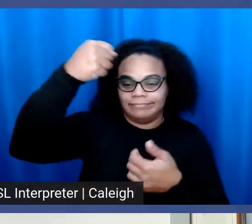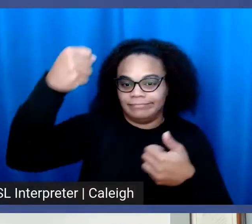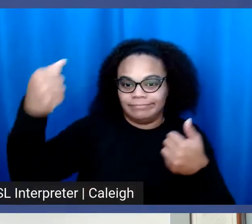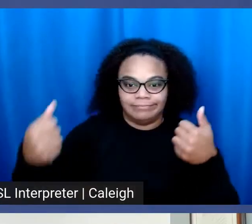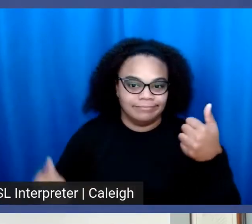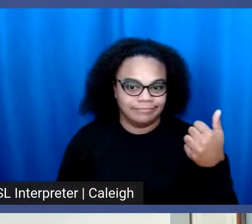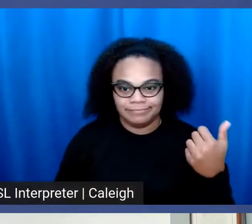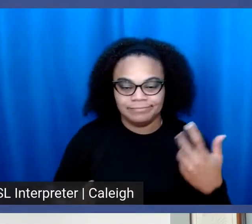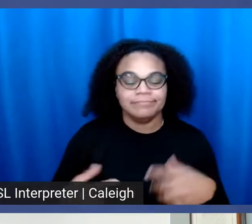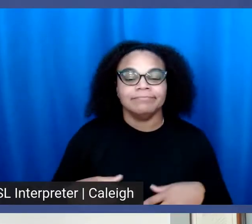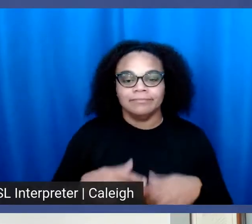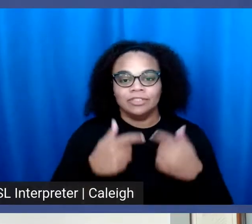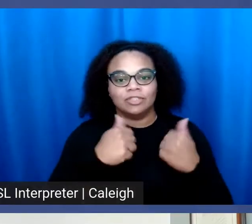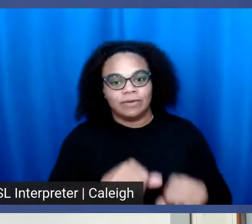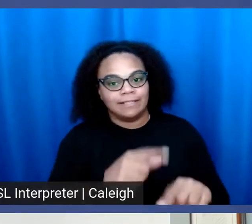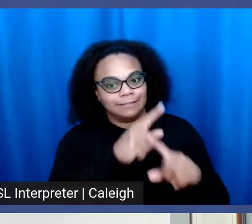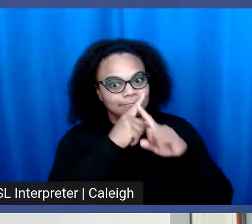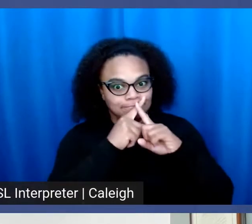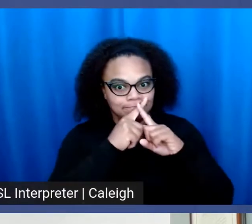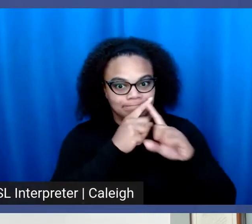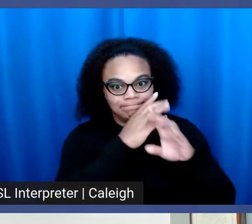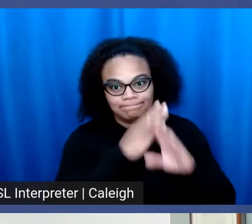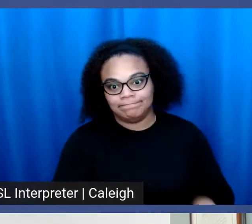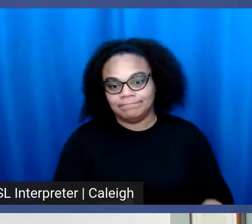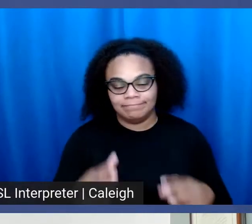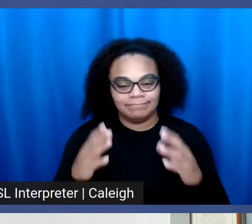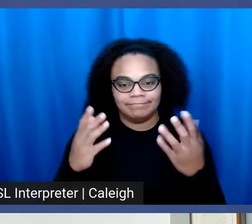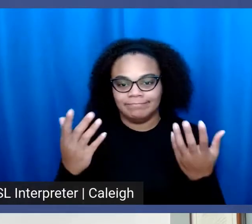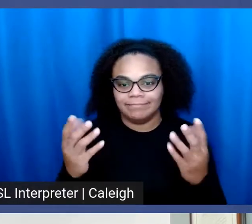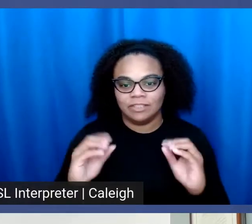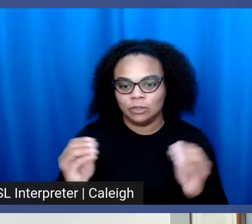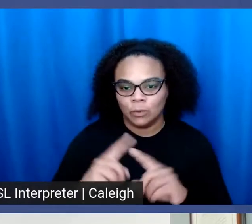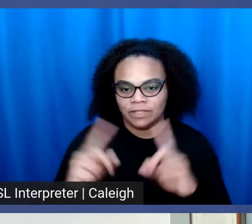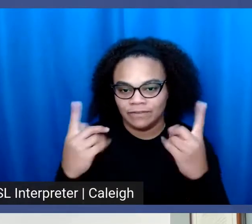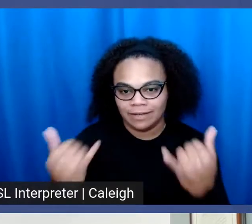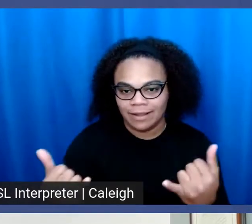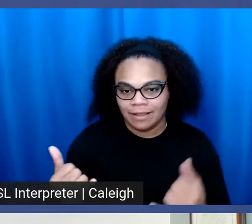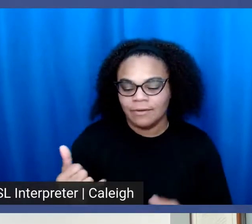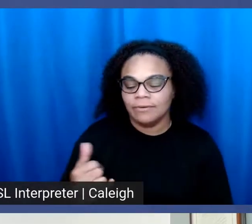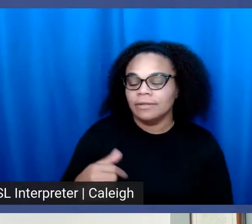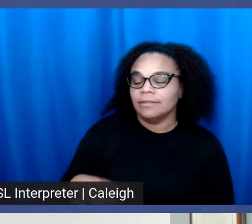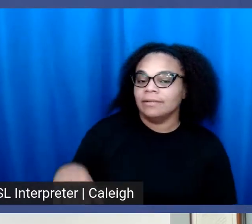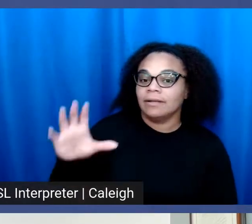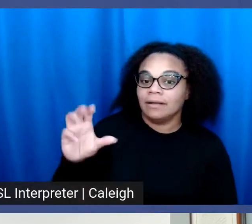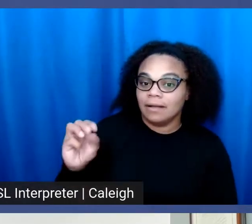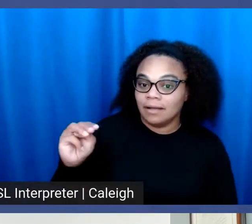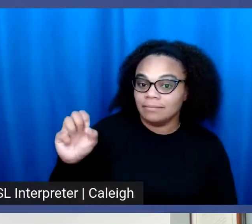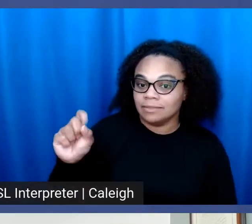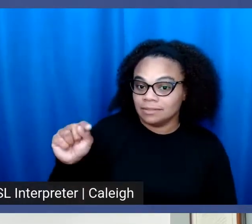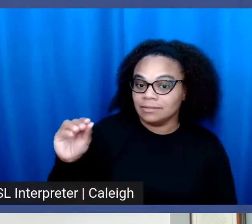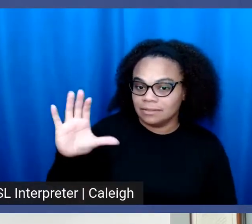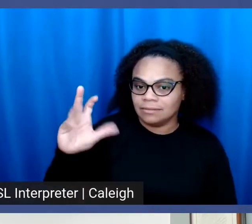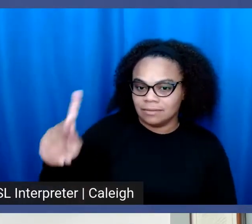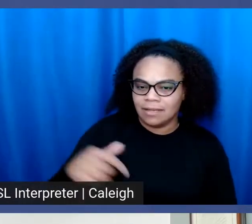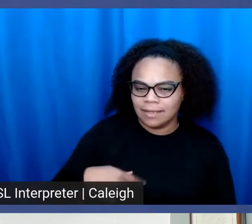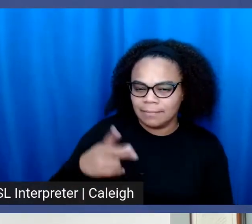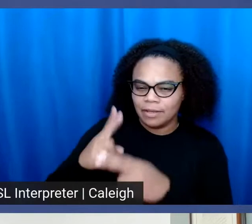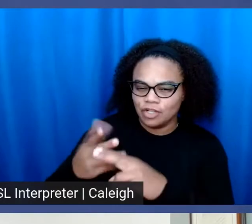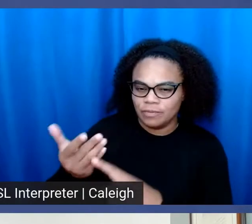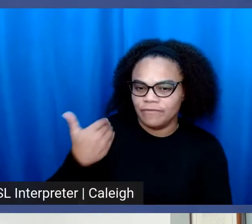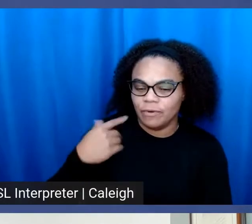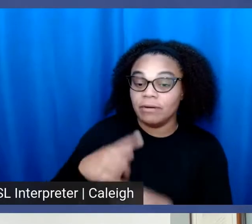silencing. And that's no different today. That's a long story. And I mentioned Comstock before, but also the history